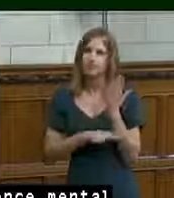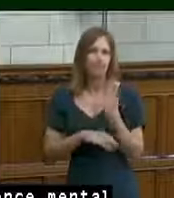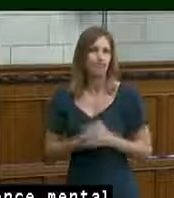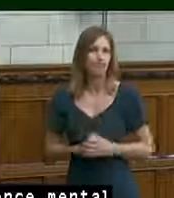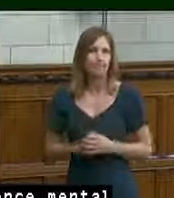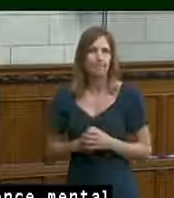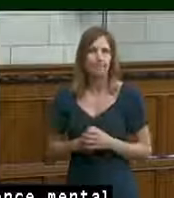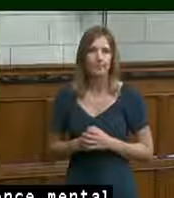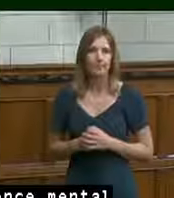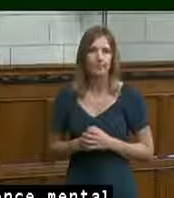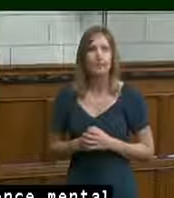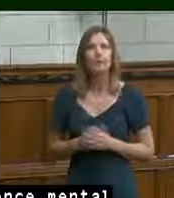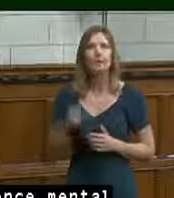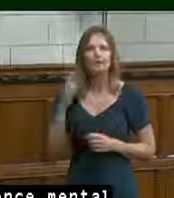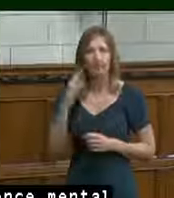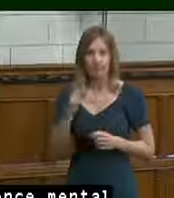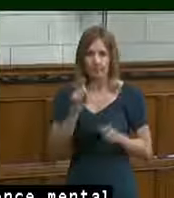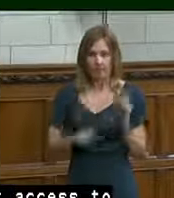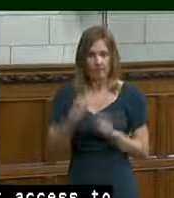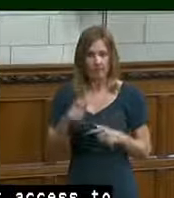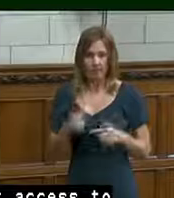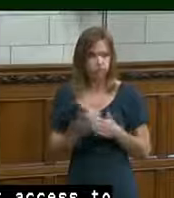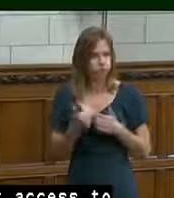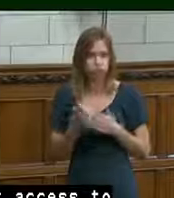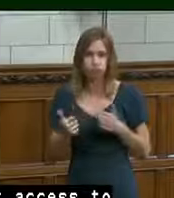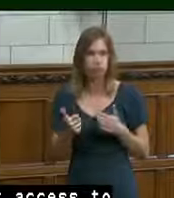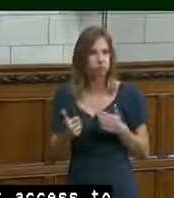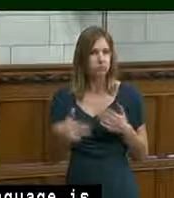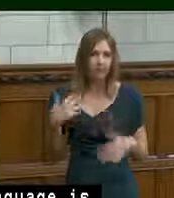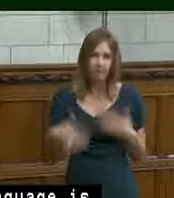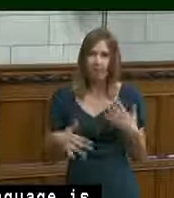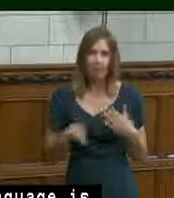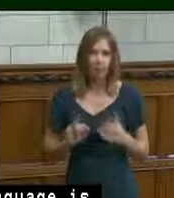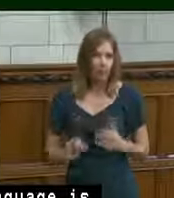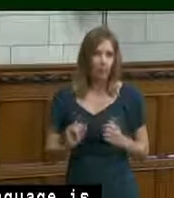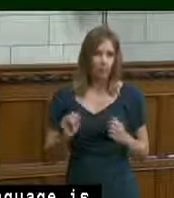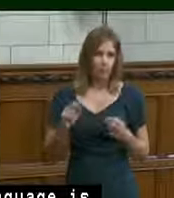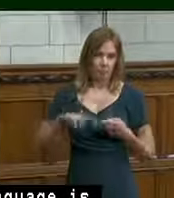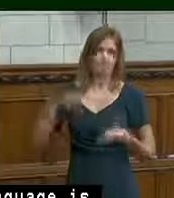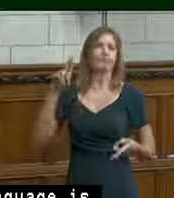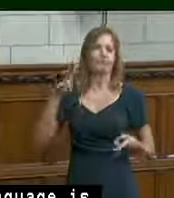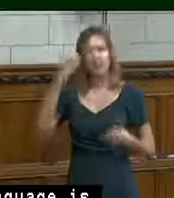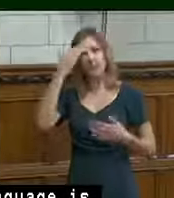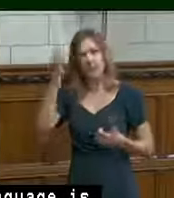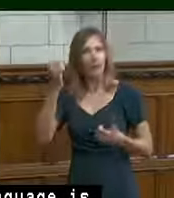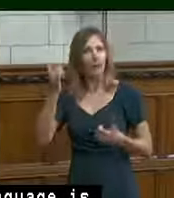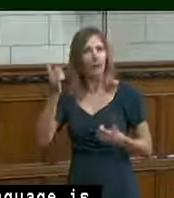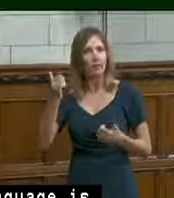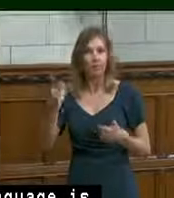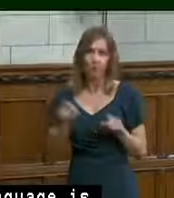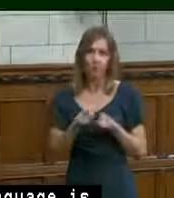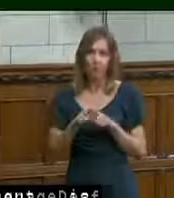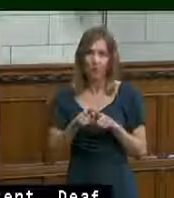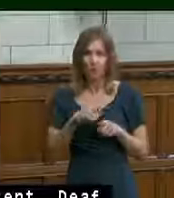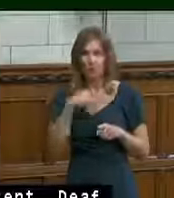non-existent. Deaf people continue to suffer disproportionately from mental ill health, and sadly suicide